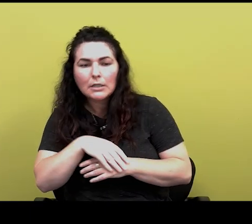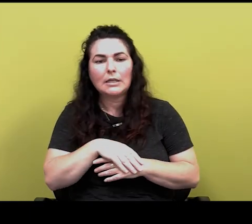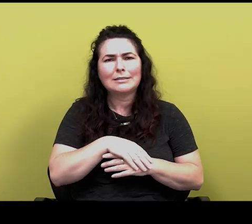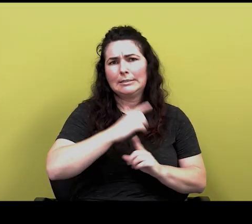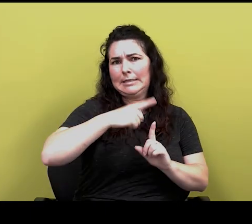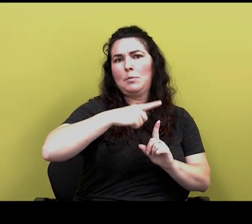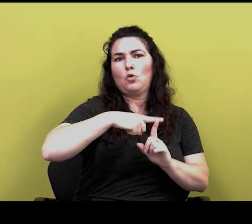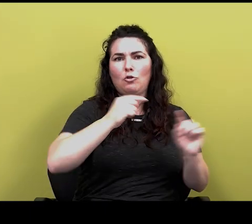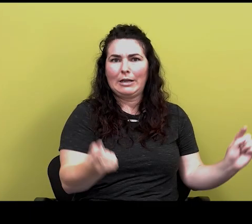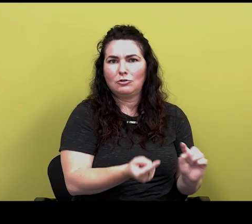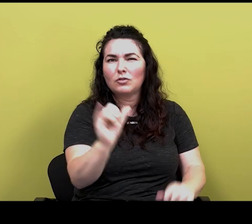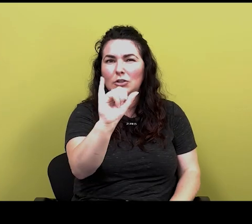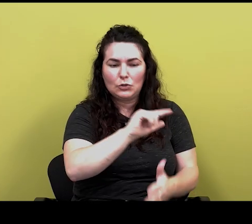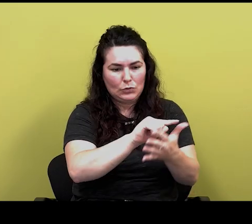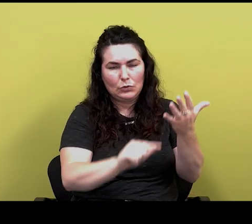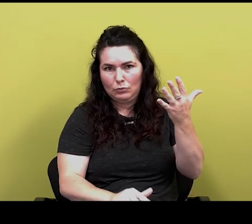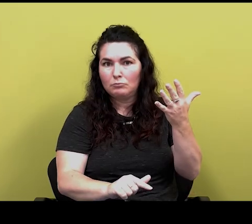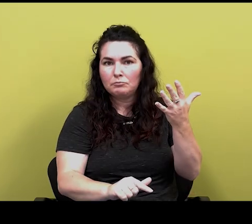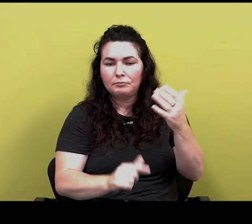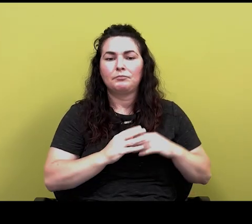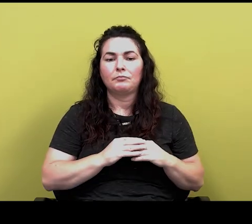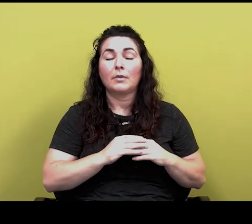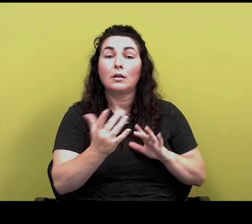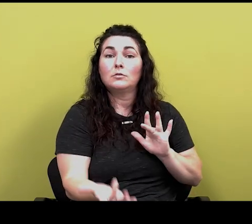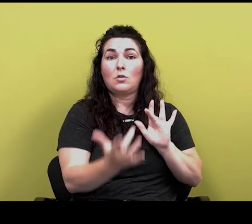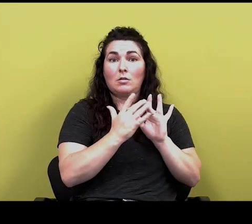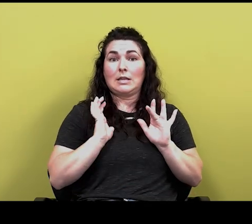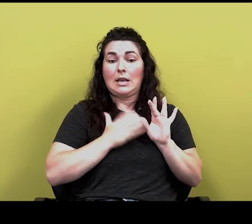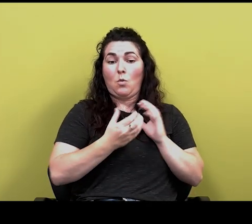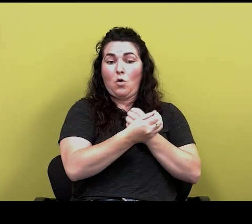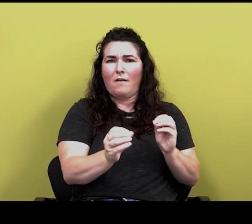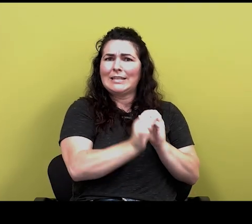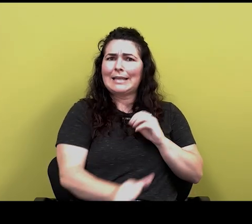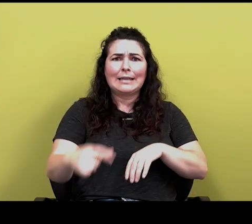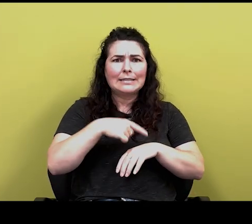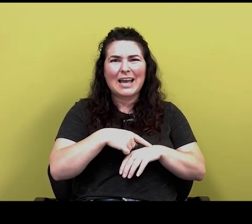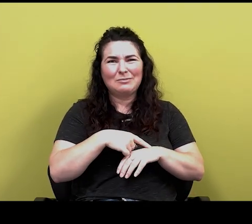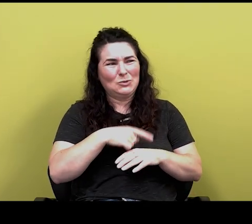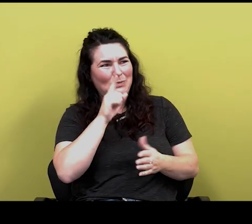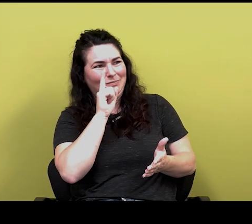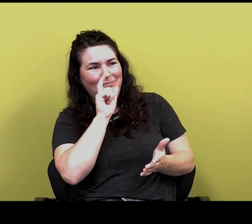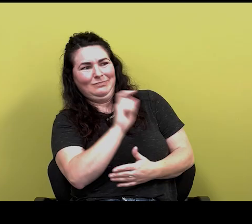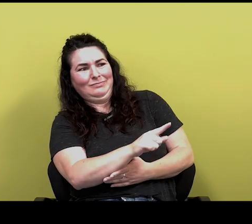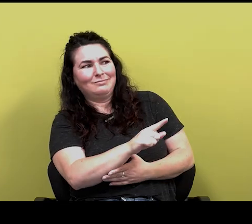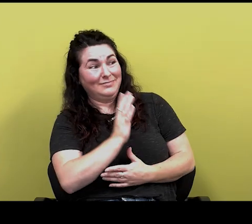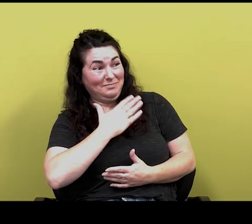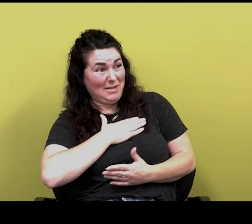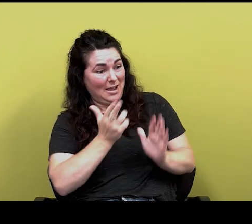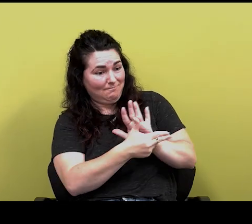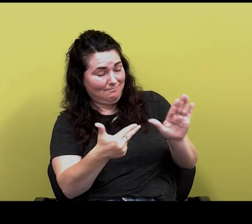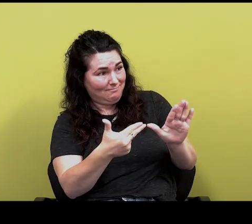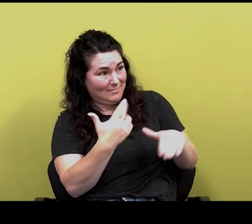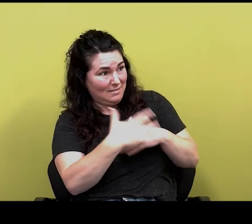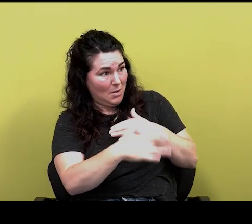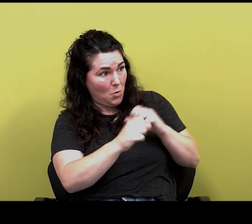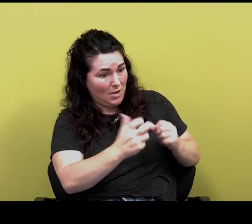injuries or conditions. Students are welcome to reach out to our office at any point if they would like to discuss whether their diagnosis or condition might be eligible to